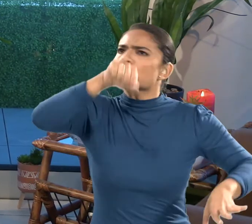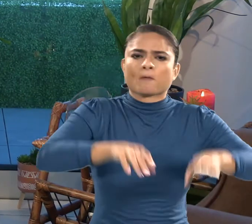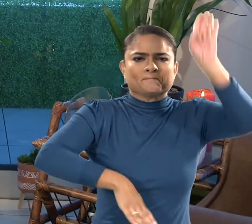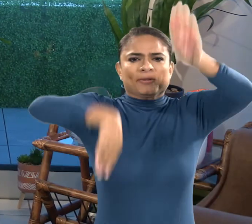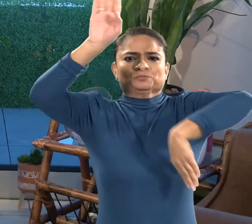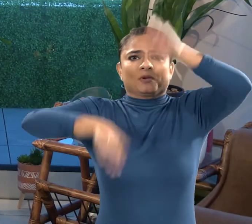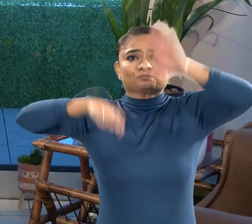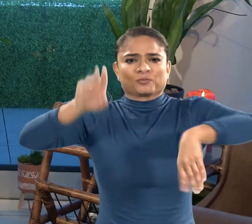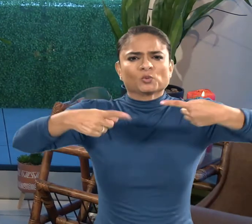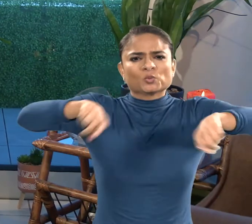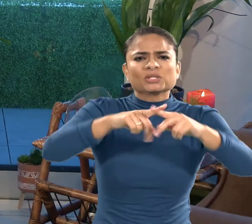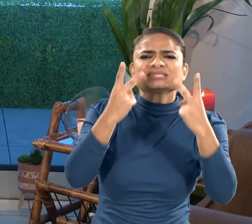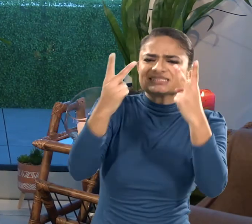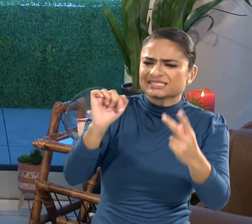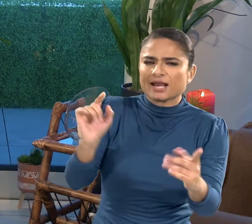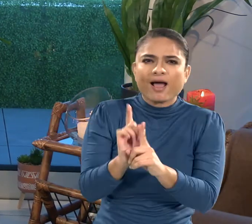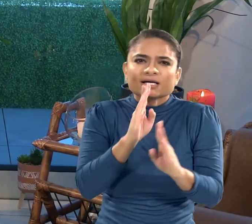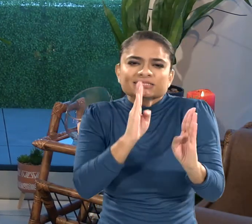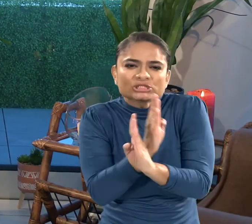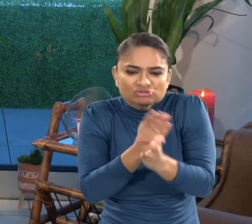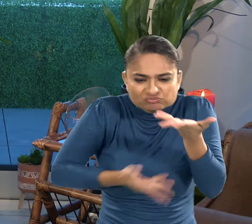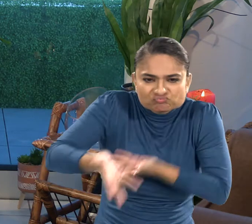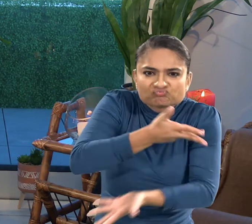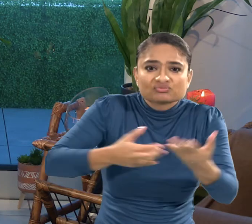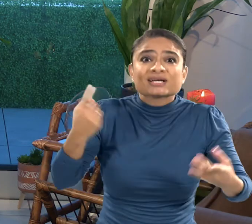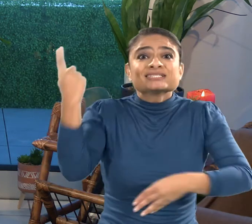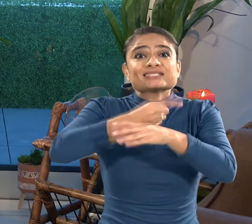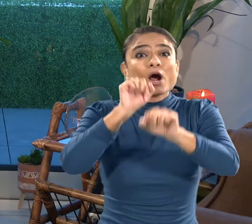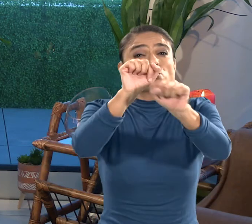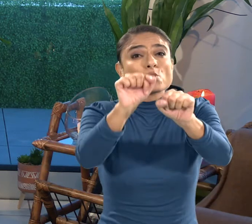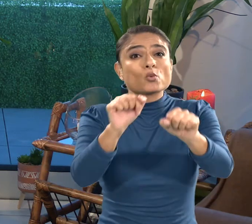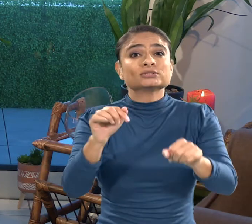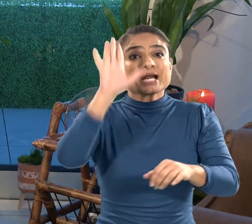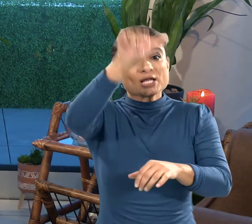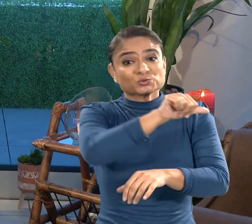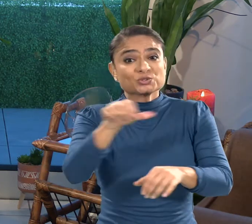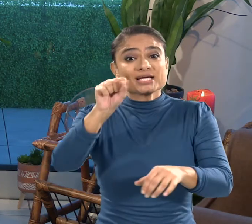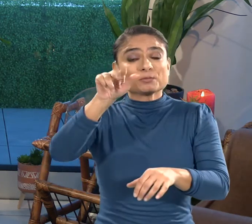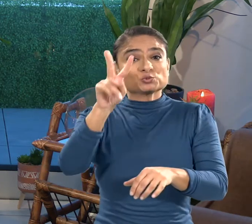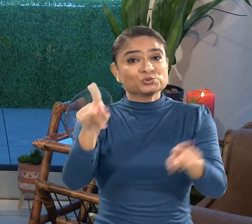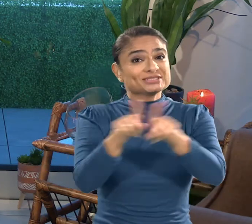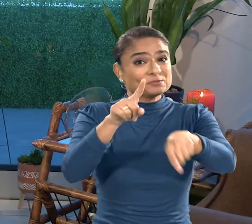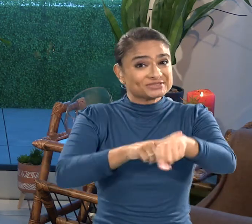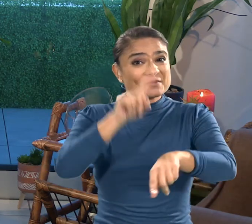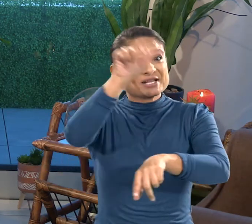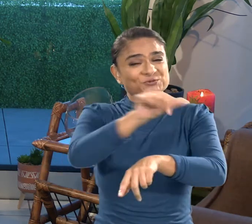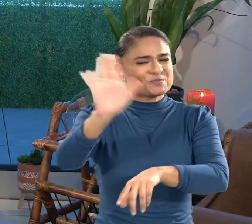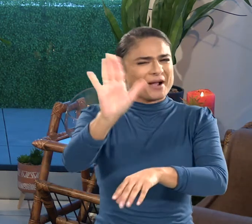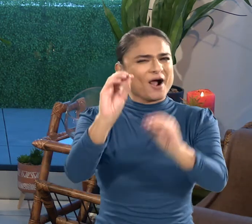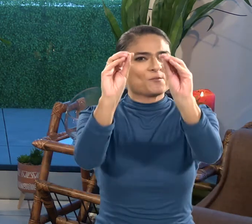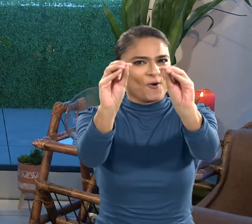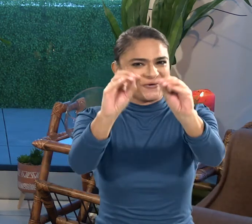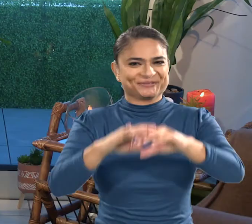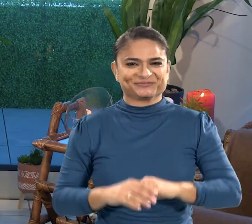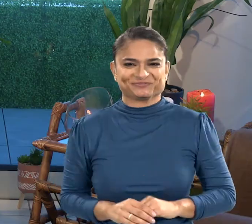with mom. It's like their own secret language. Geniet julle dag. Tot volgende week. Selfde tyd, slegs op